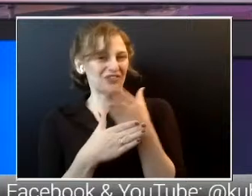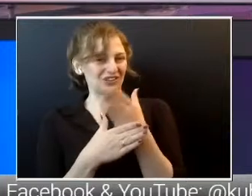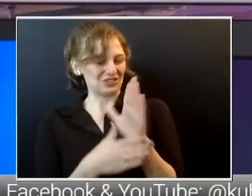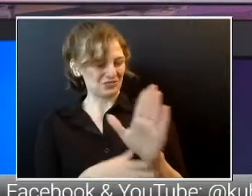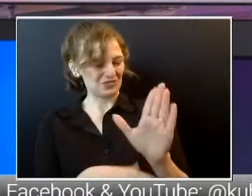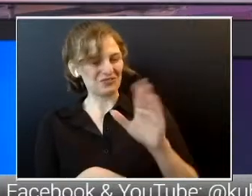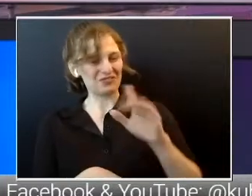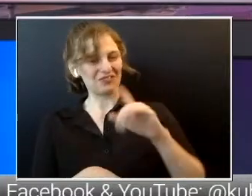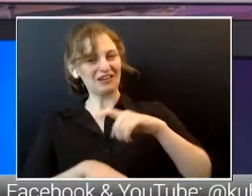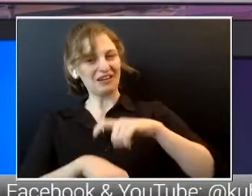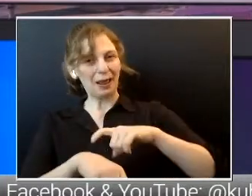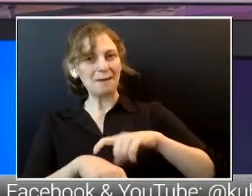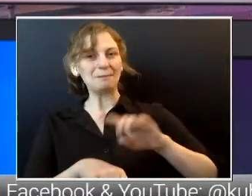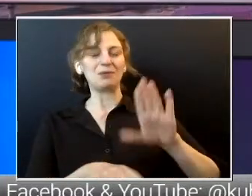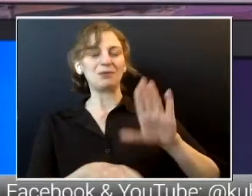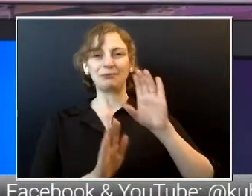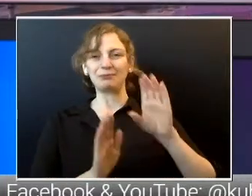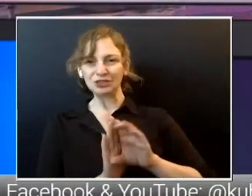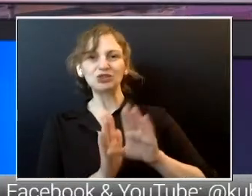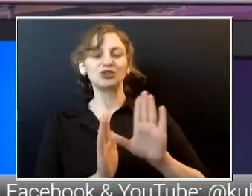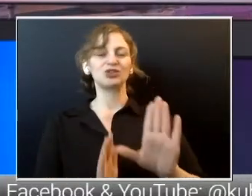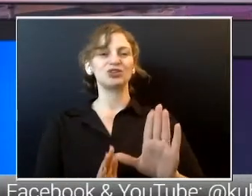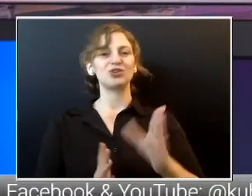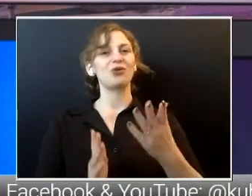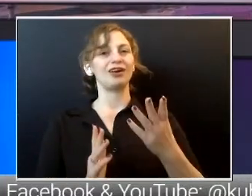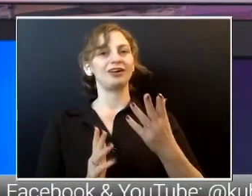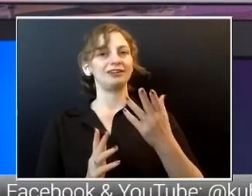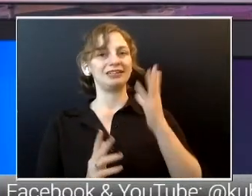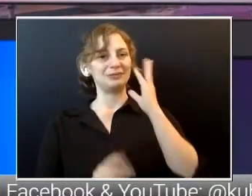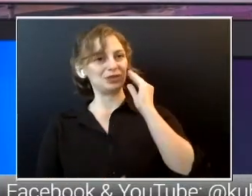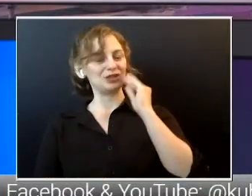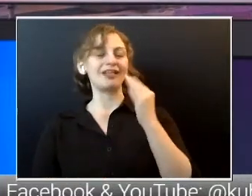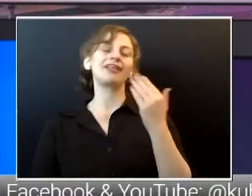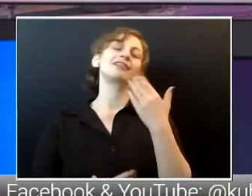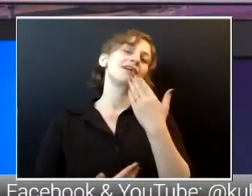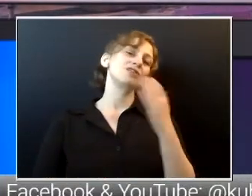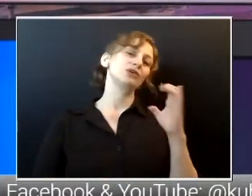pictures. And Cynthia, thank you for sharing your journey with us and the viewers. You're going to help so many